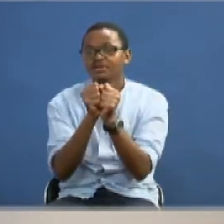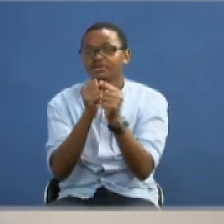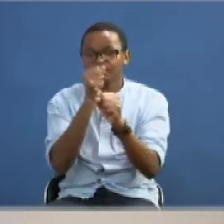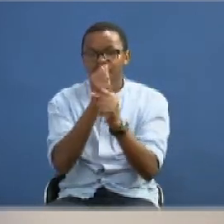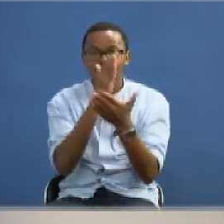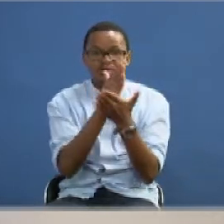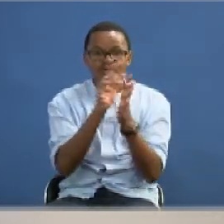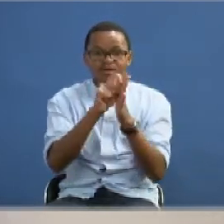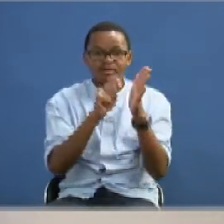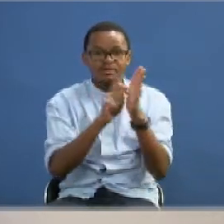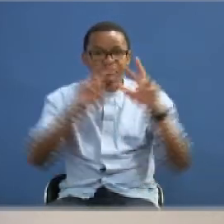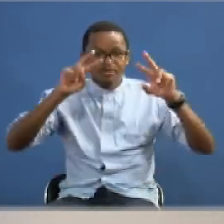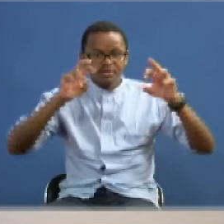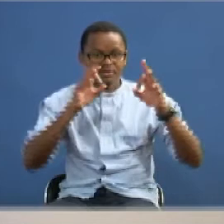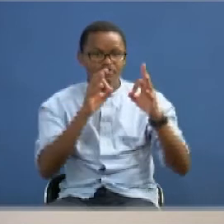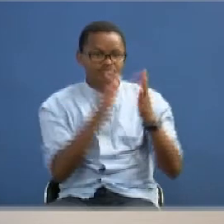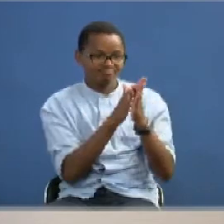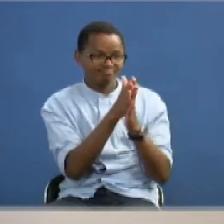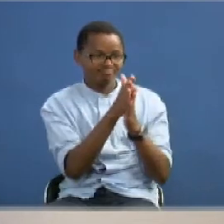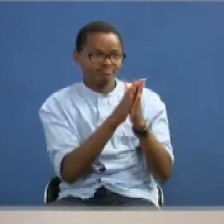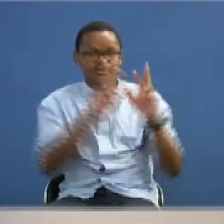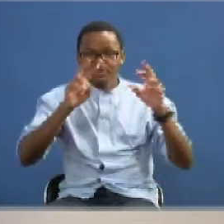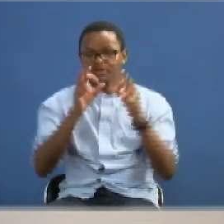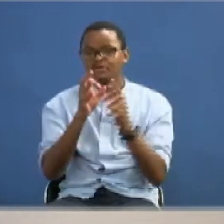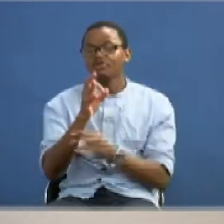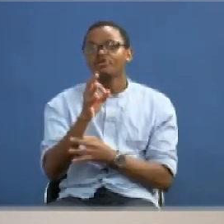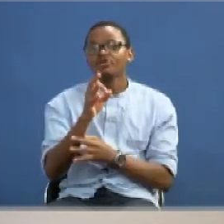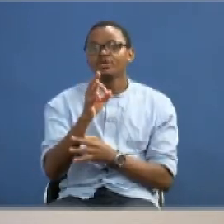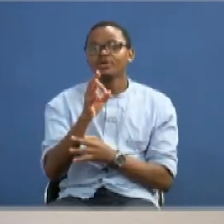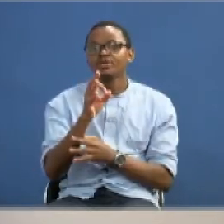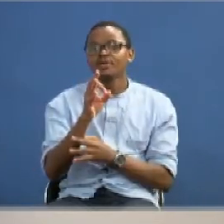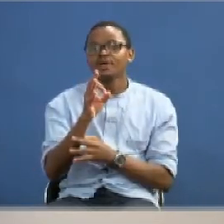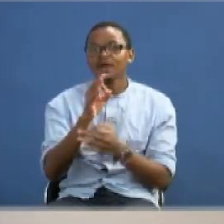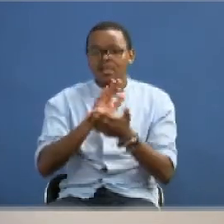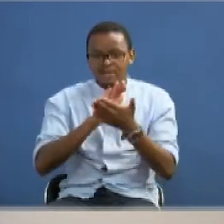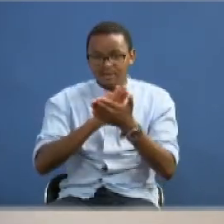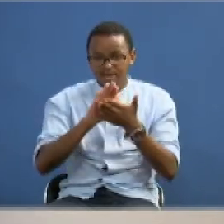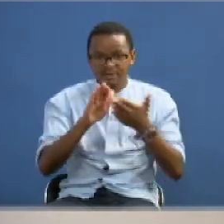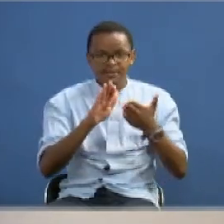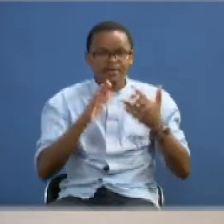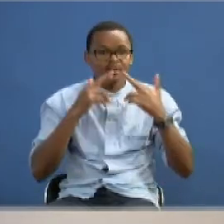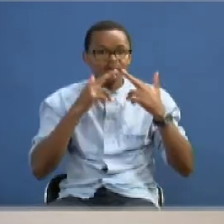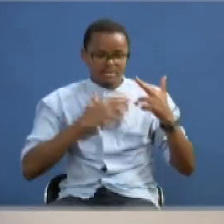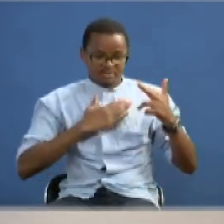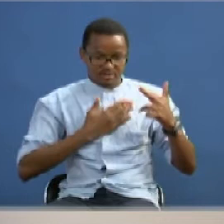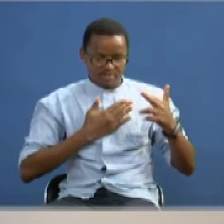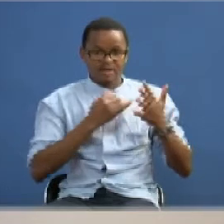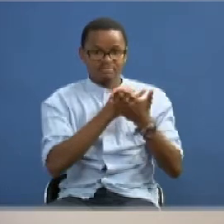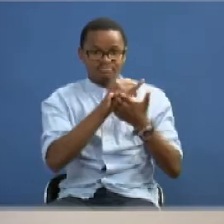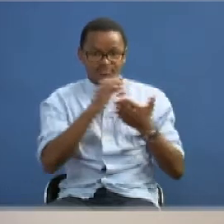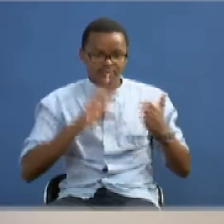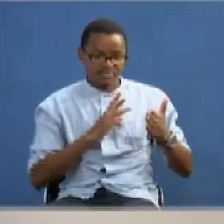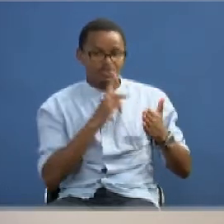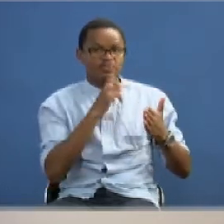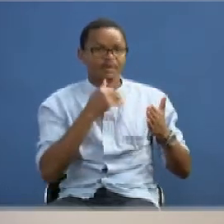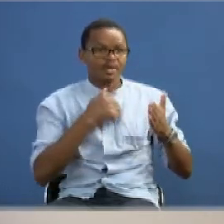ensure that in terms of issues of hand washing, issues of hand hygiene, issues of respiratory hygiene, we